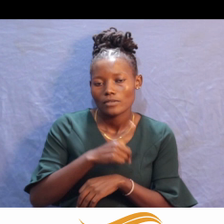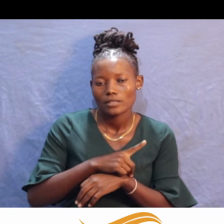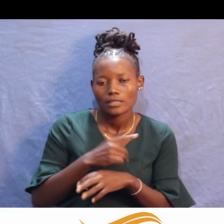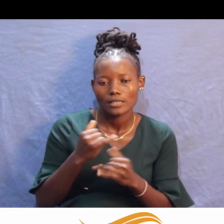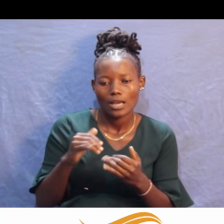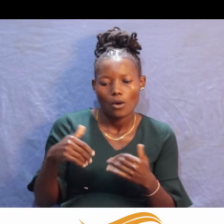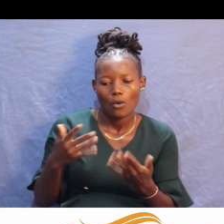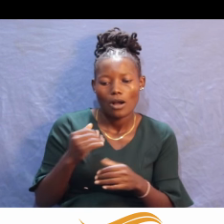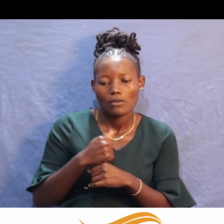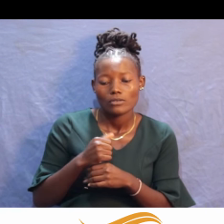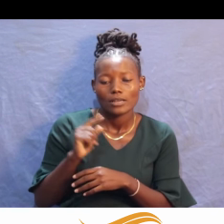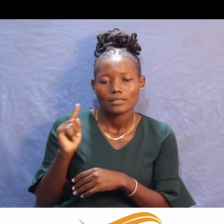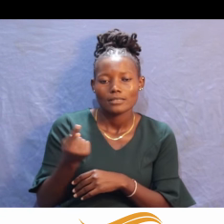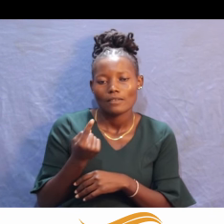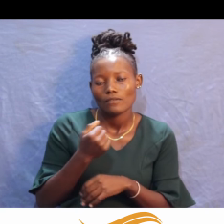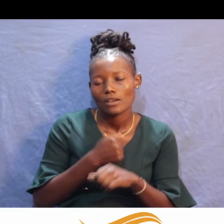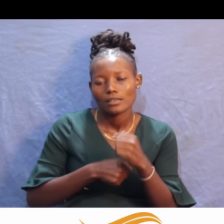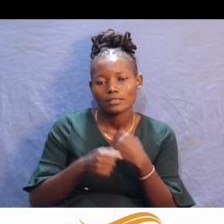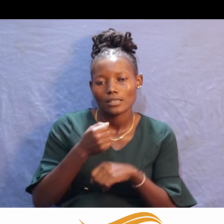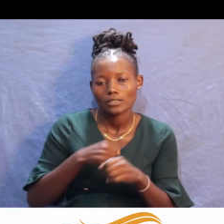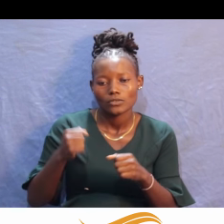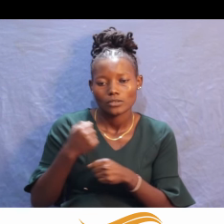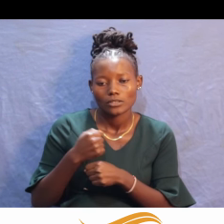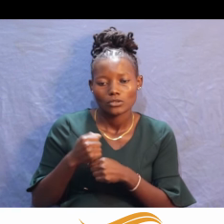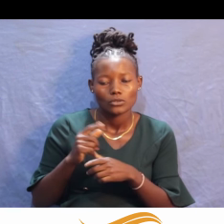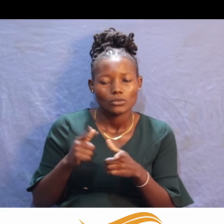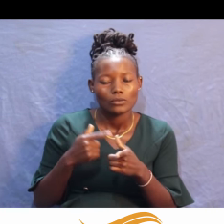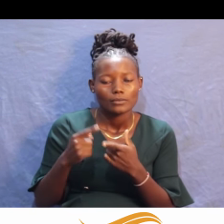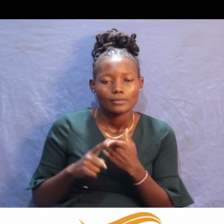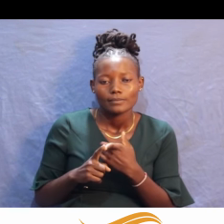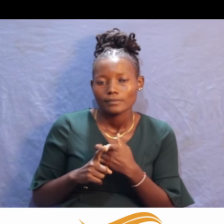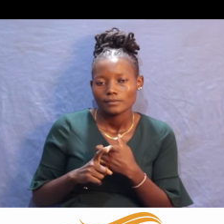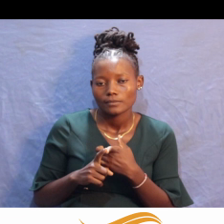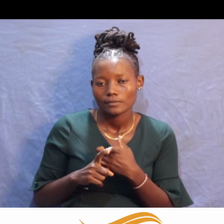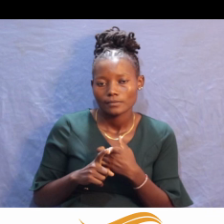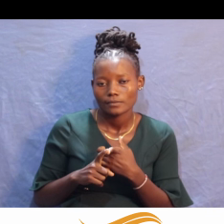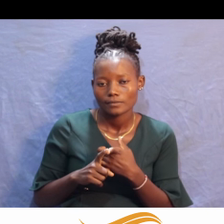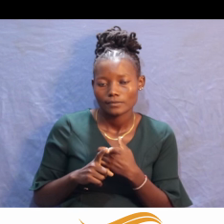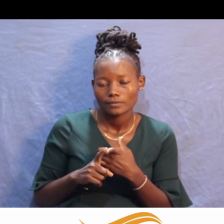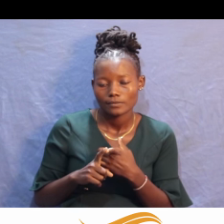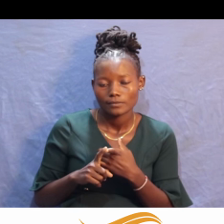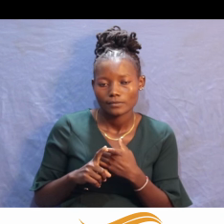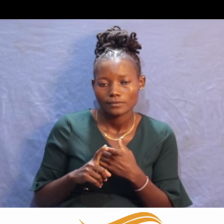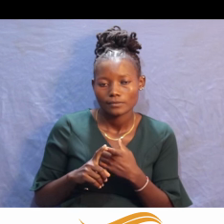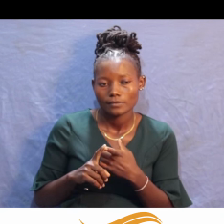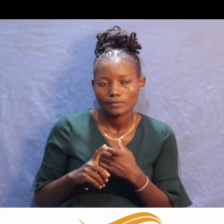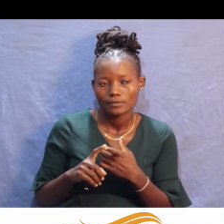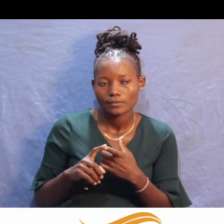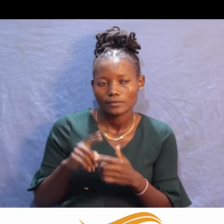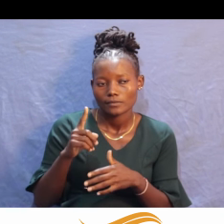is the first organ to respond in exercise, and then the heart has its